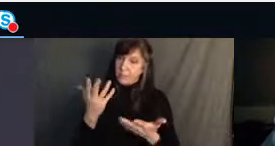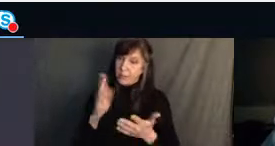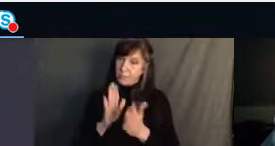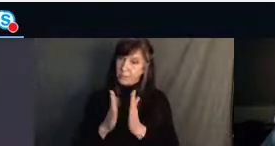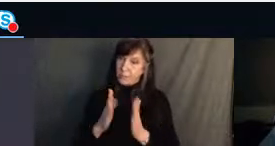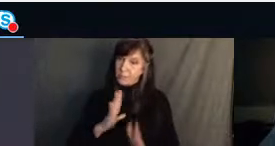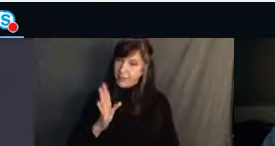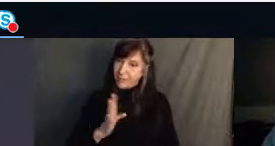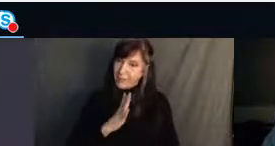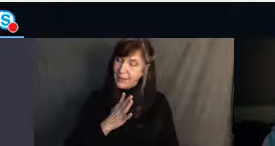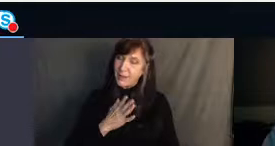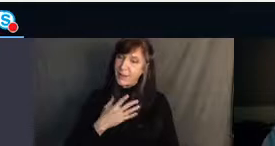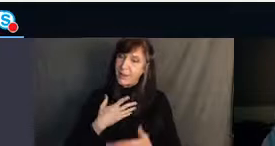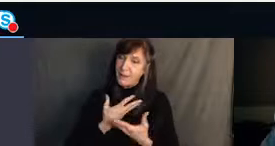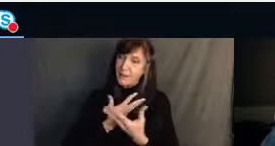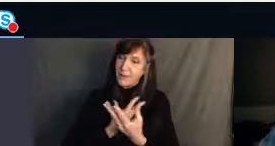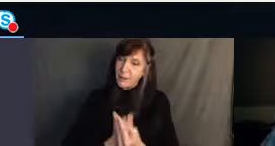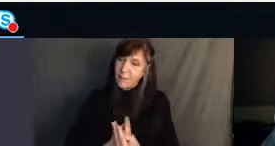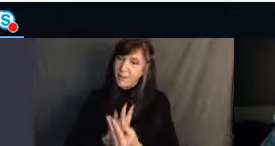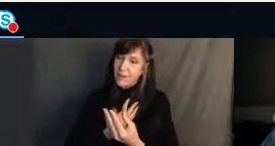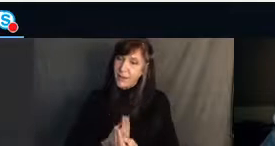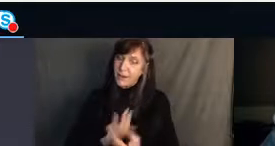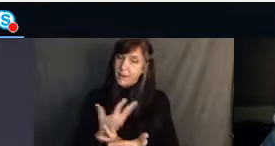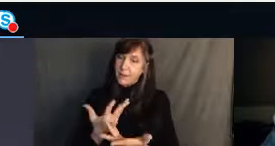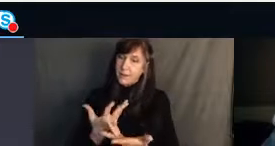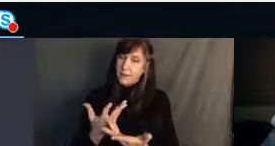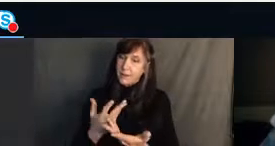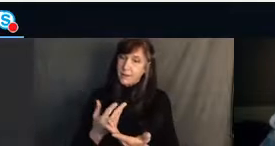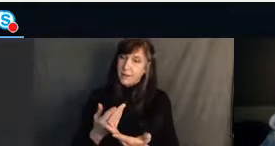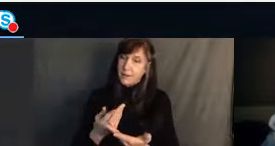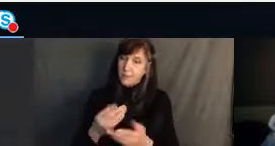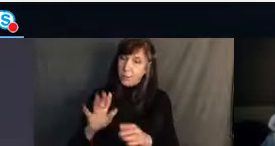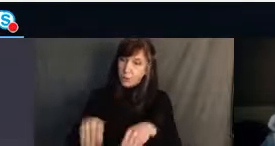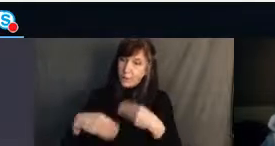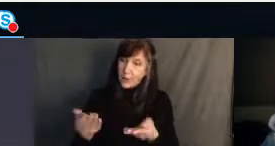are asking um, to give them a service.